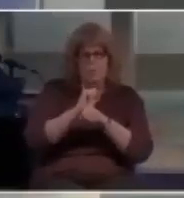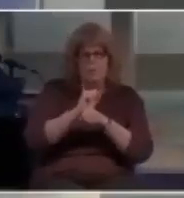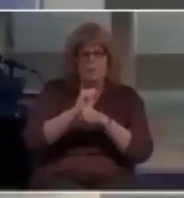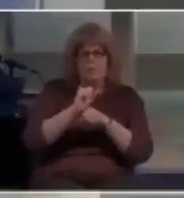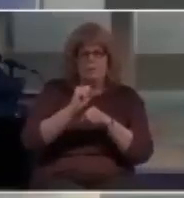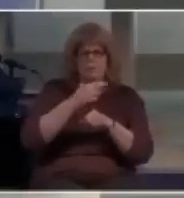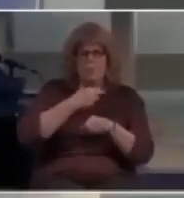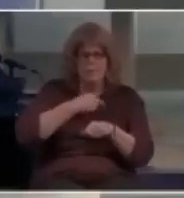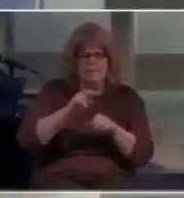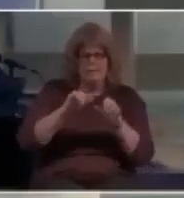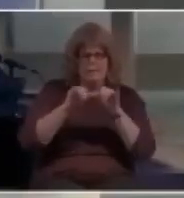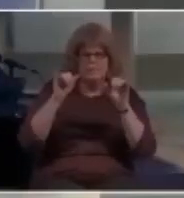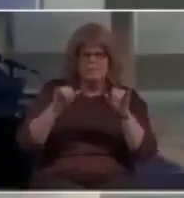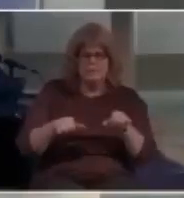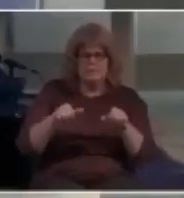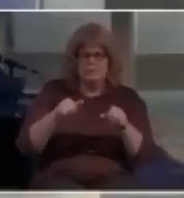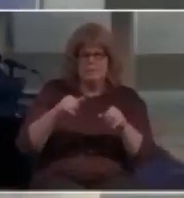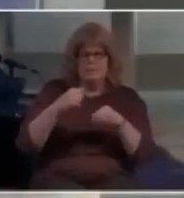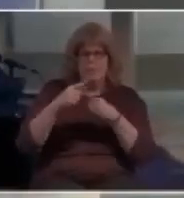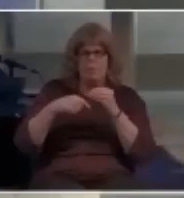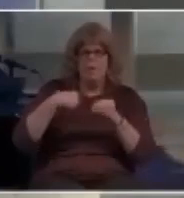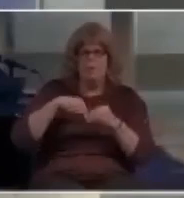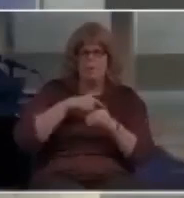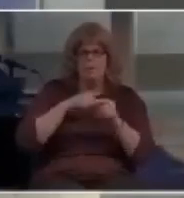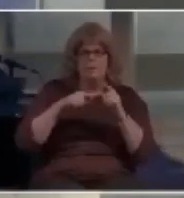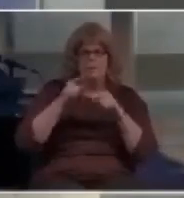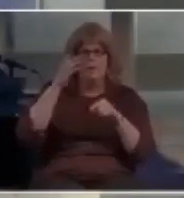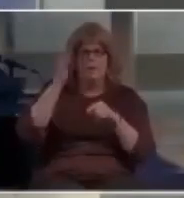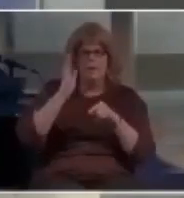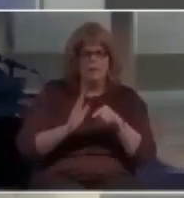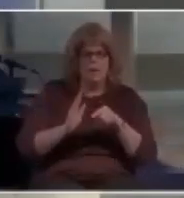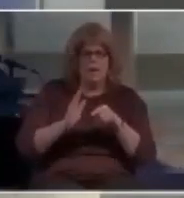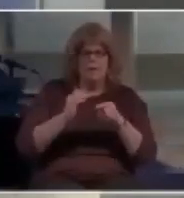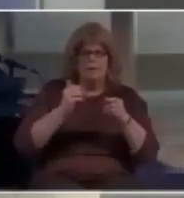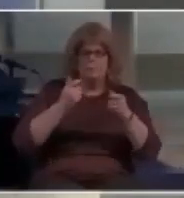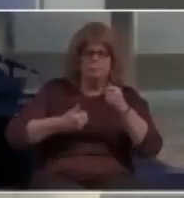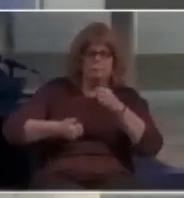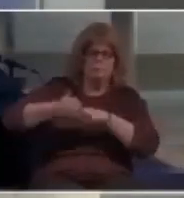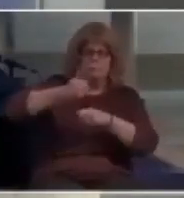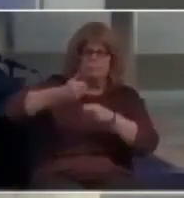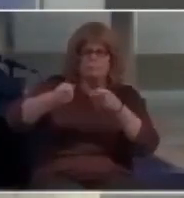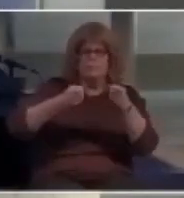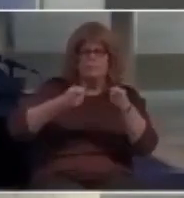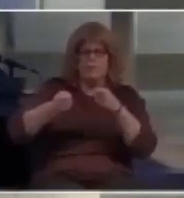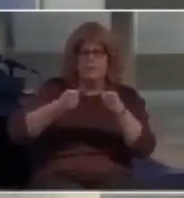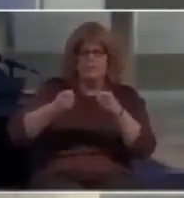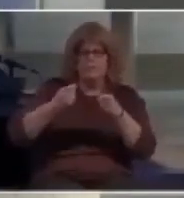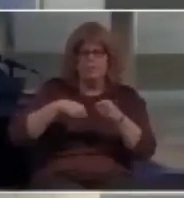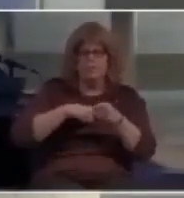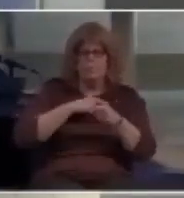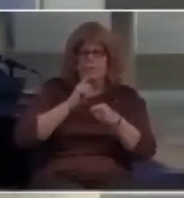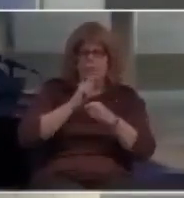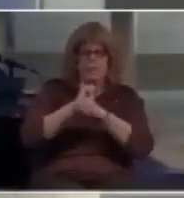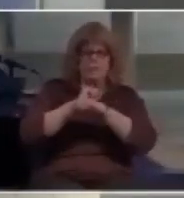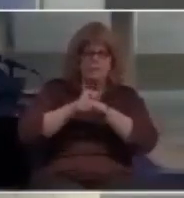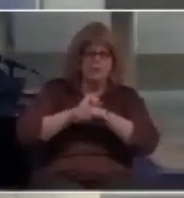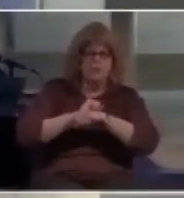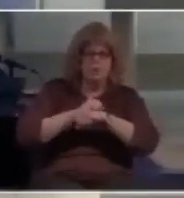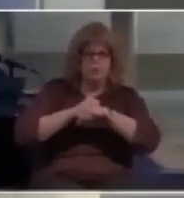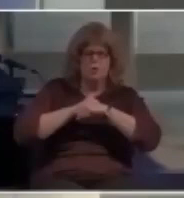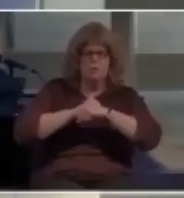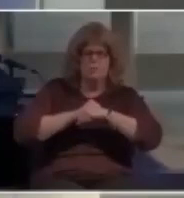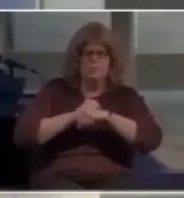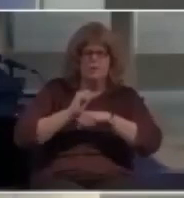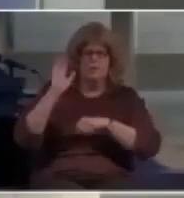the religious systems around us. But God is sovereign, and we are secure in His